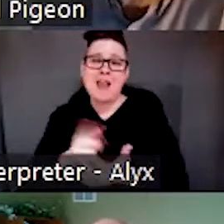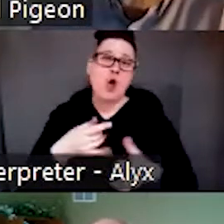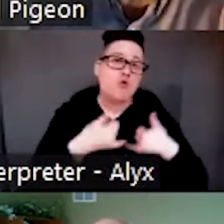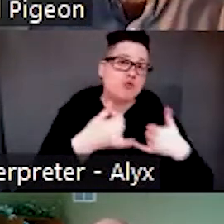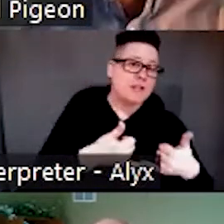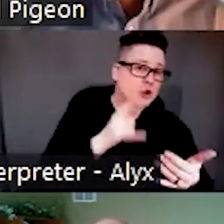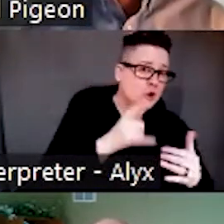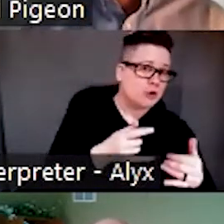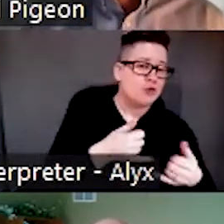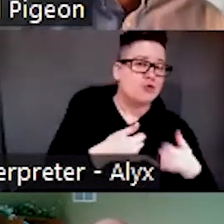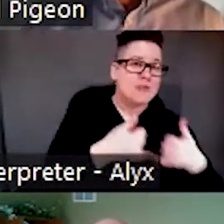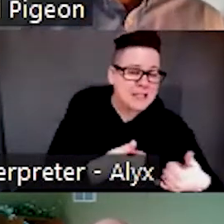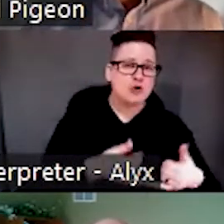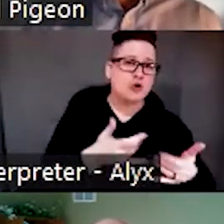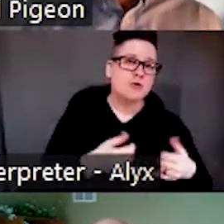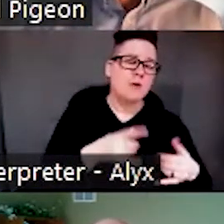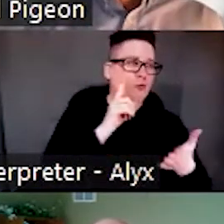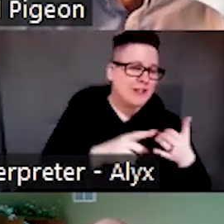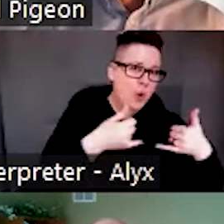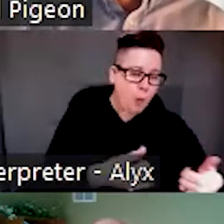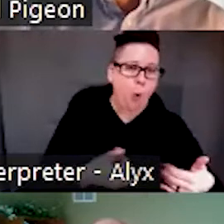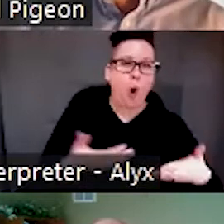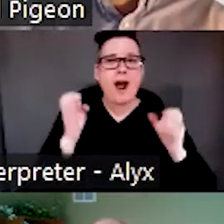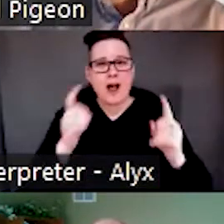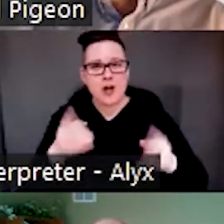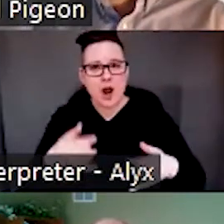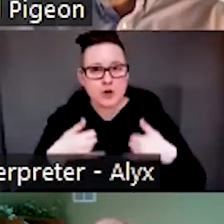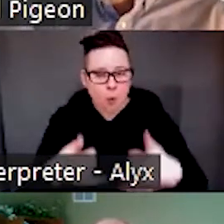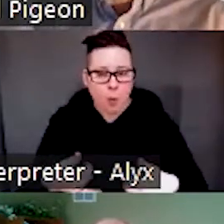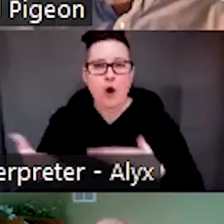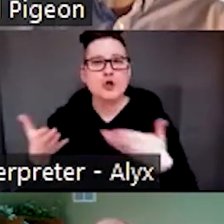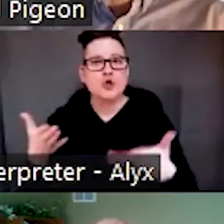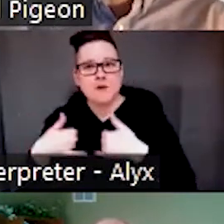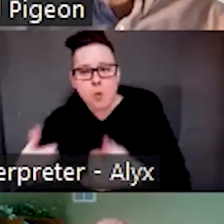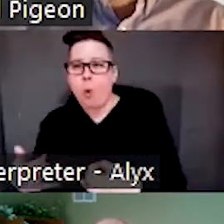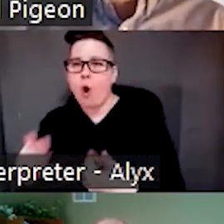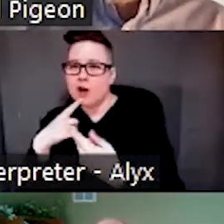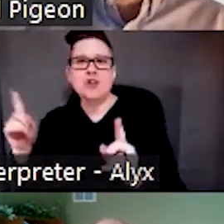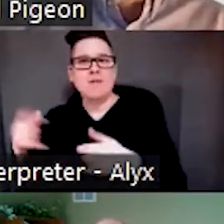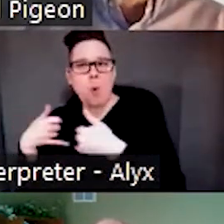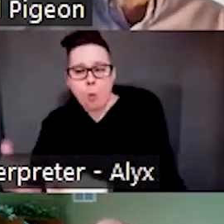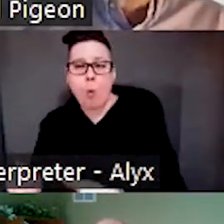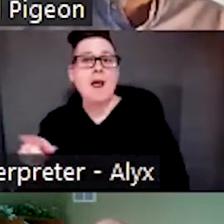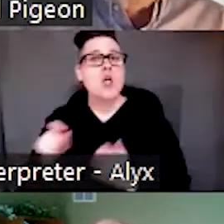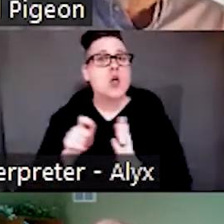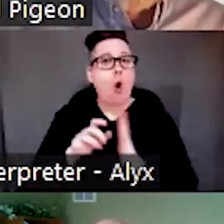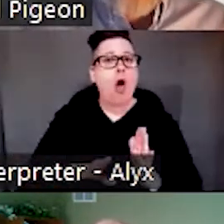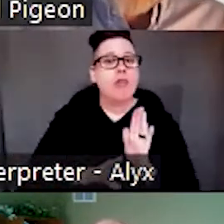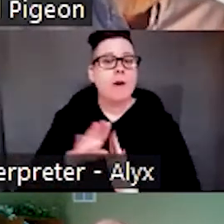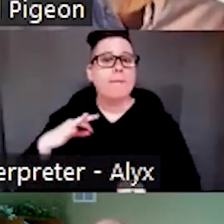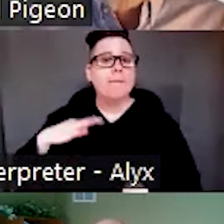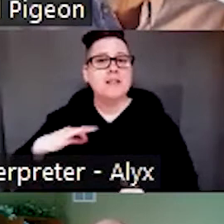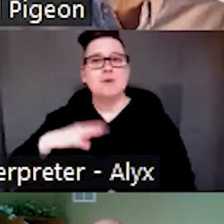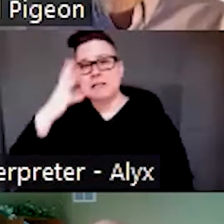educator award, a service award, and a distinguished achievement award. Dr. Buysse is the author and developer of the Pittsburgh Sleep